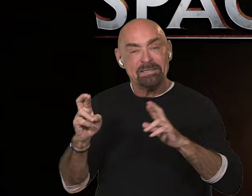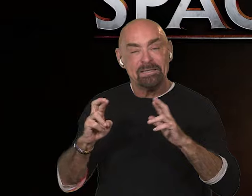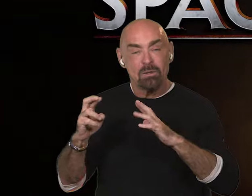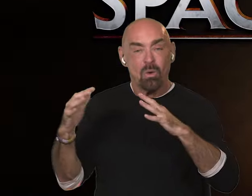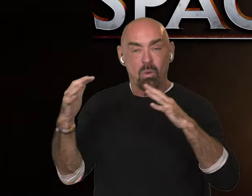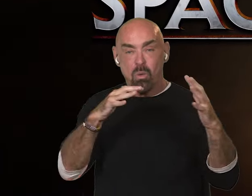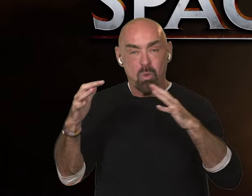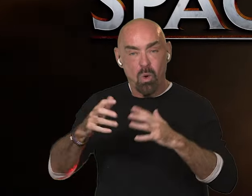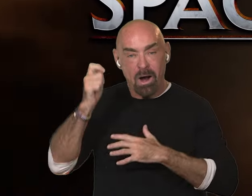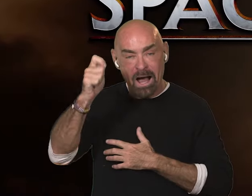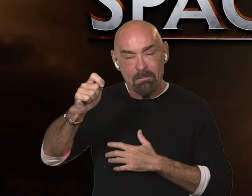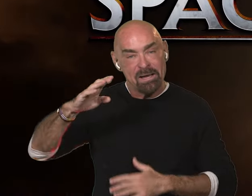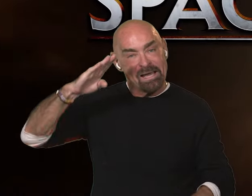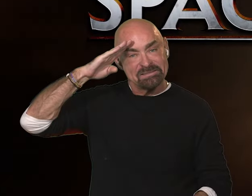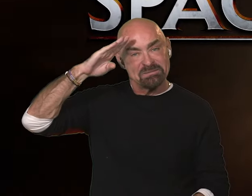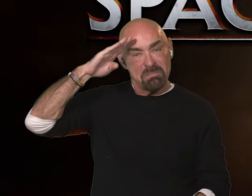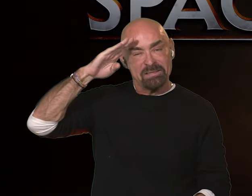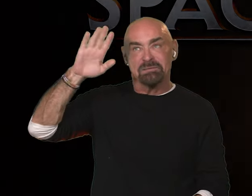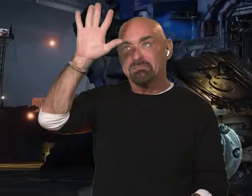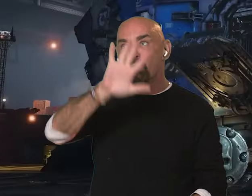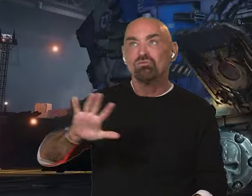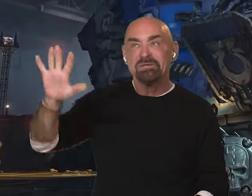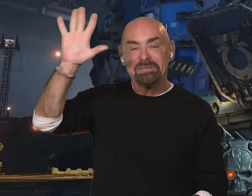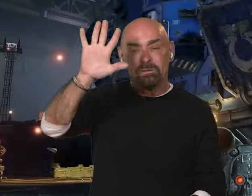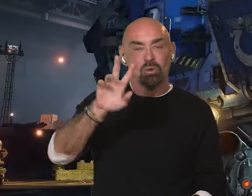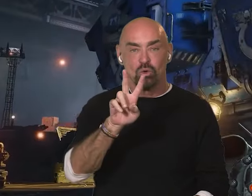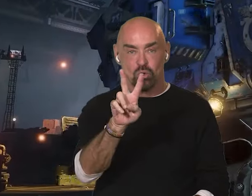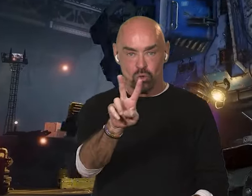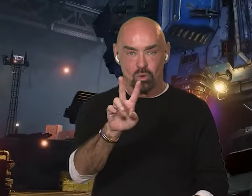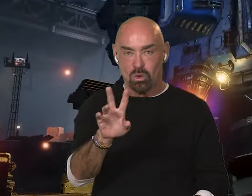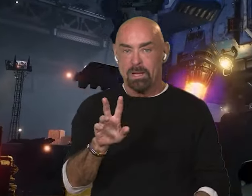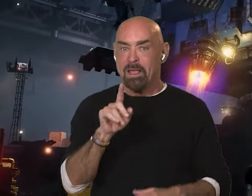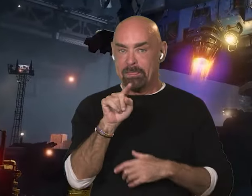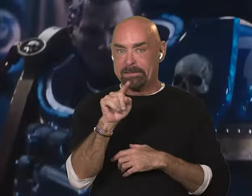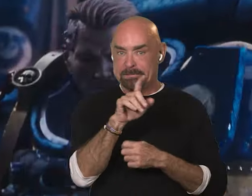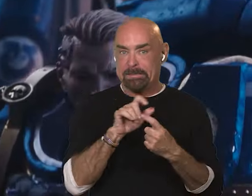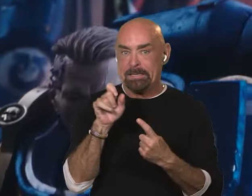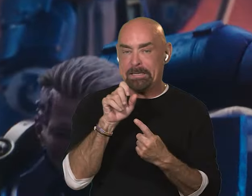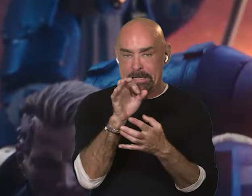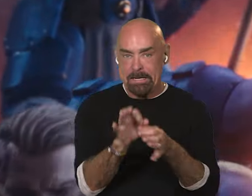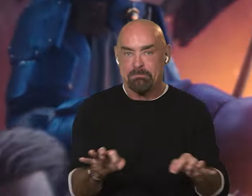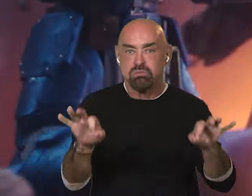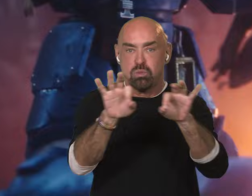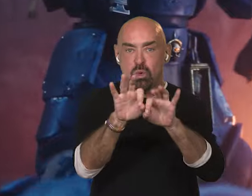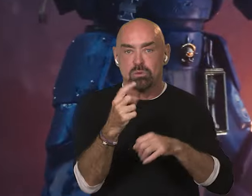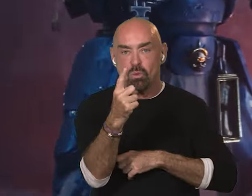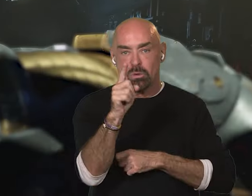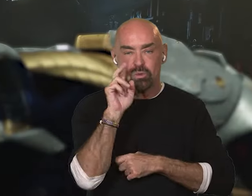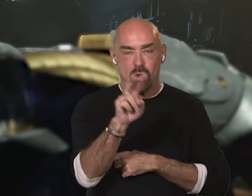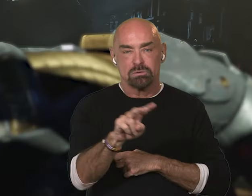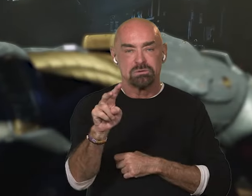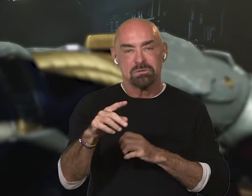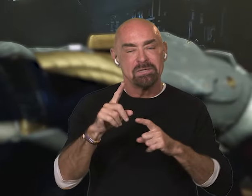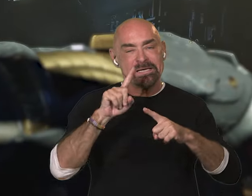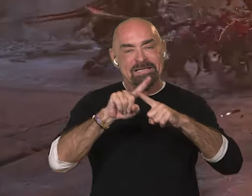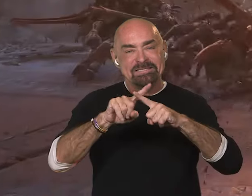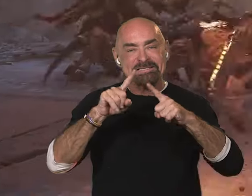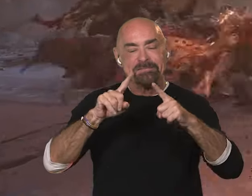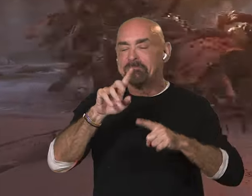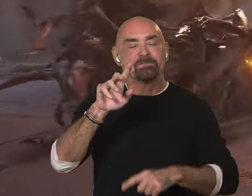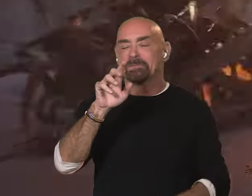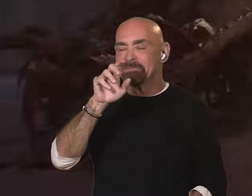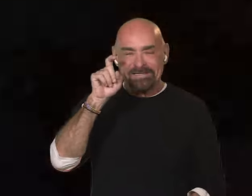Chainswords at the ready, because Warhammer 40K Space Marine 2 is staining the pages of our Ones to Watch yearbook with gallons